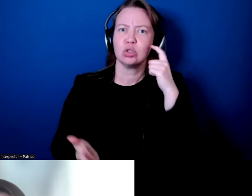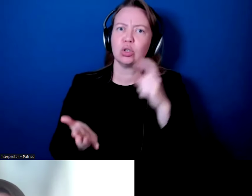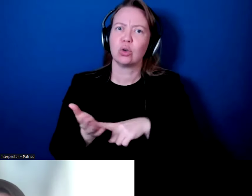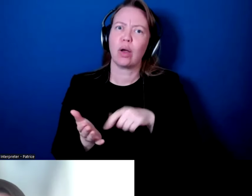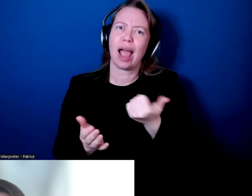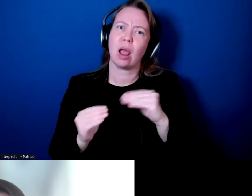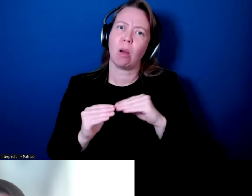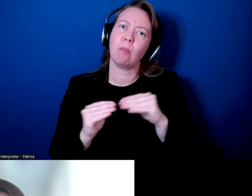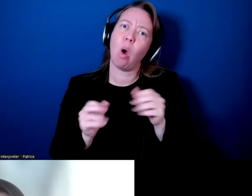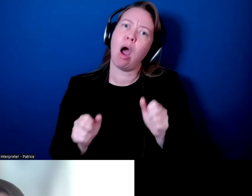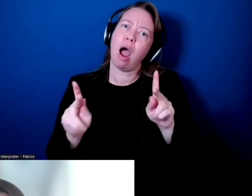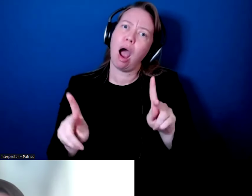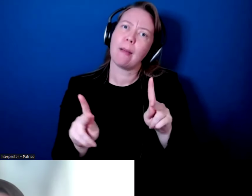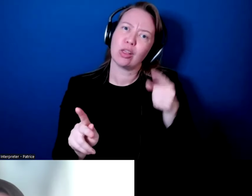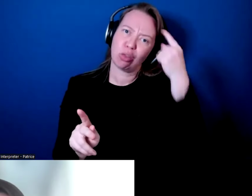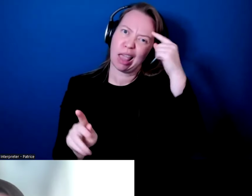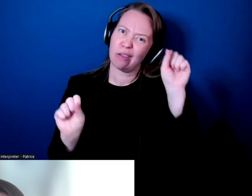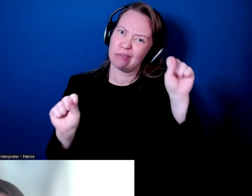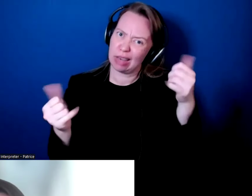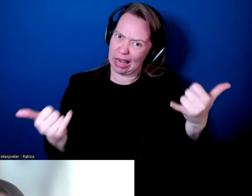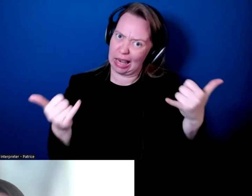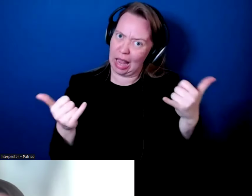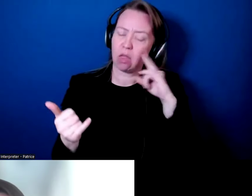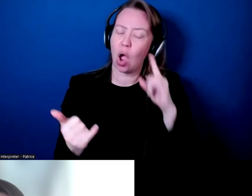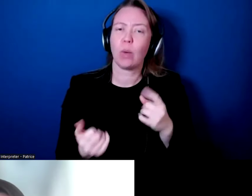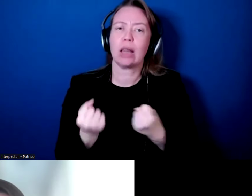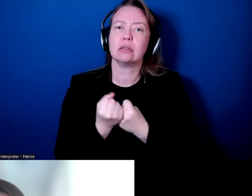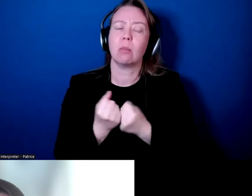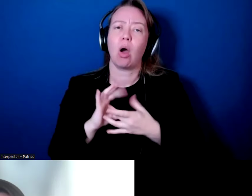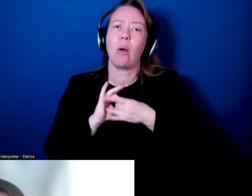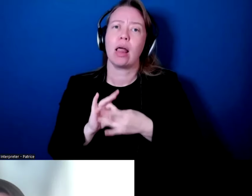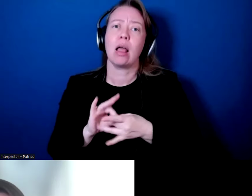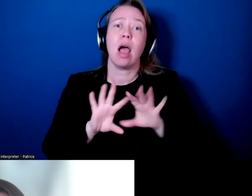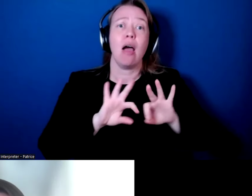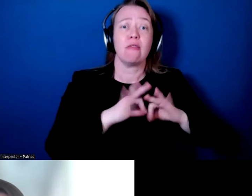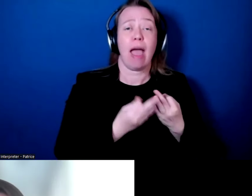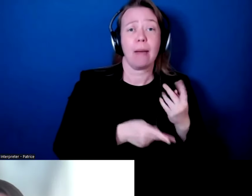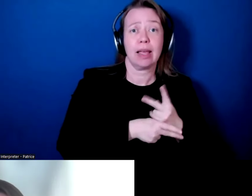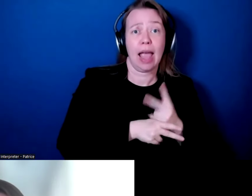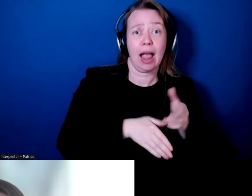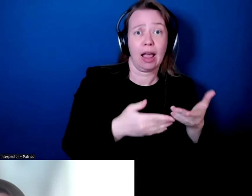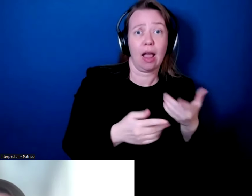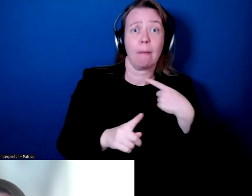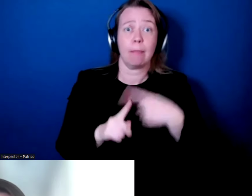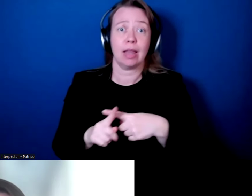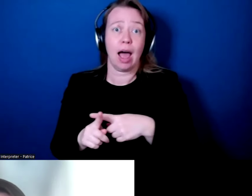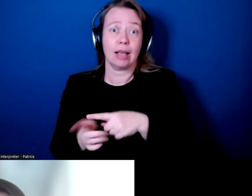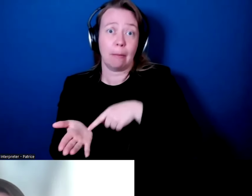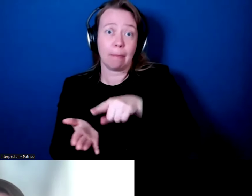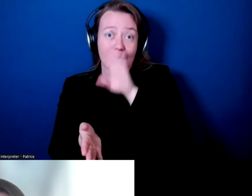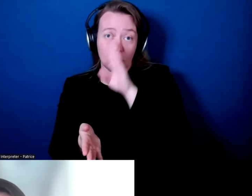additional opportunities to really support the relationship between family caregivers and paid direct care